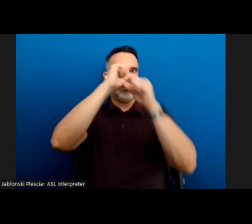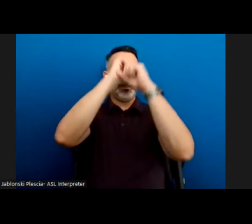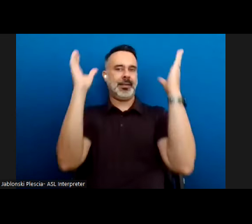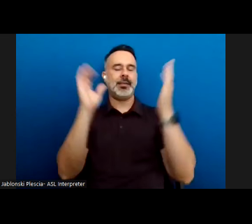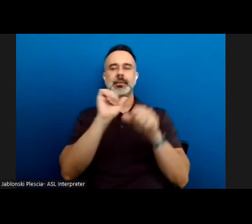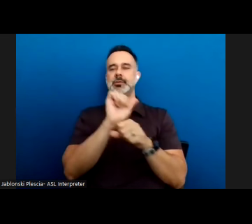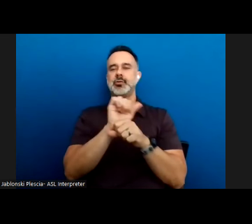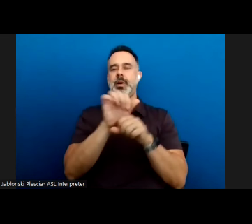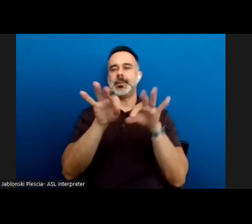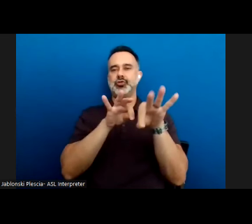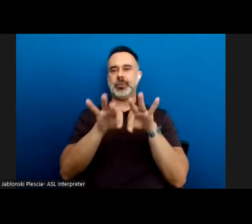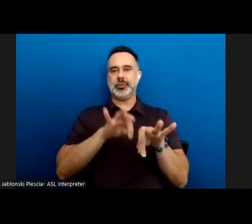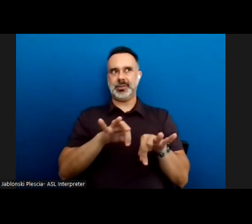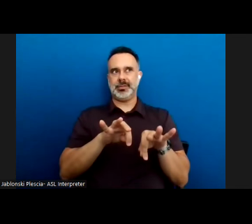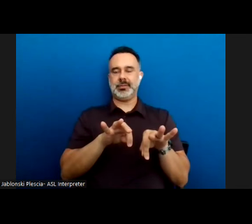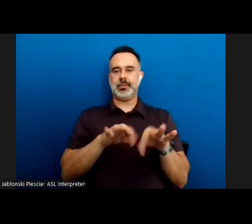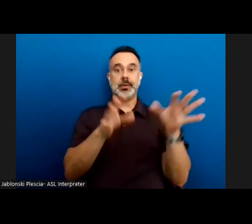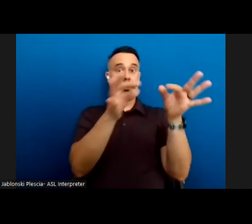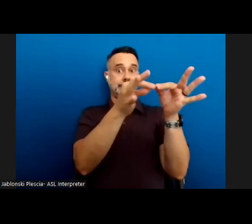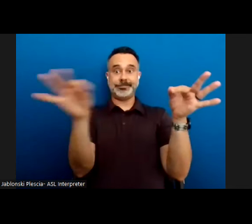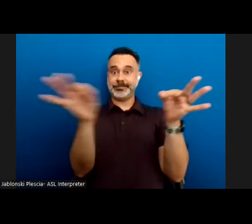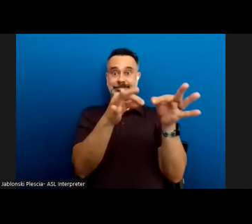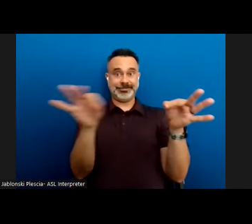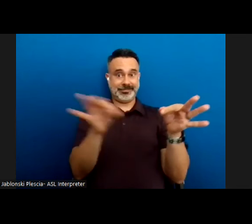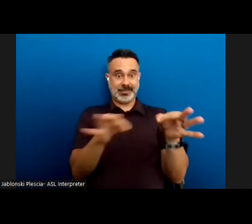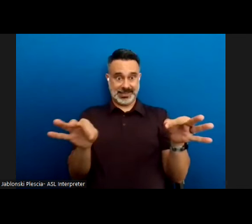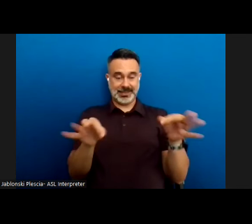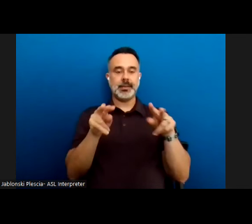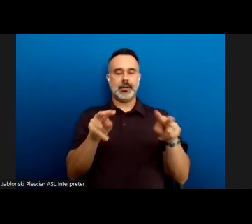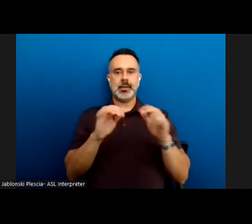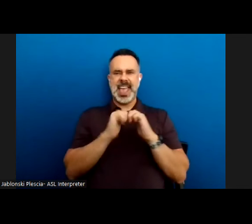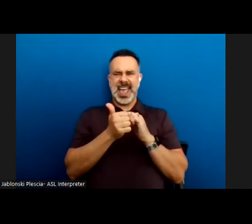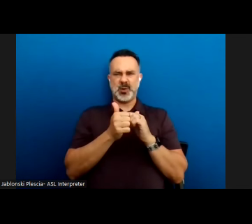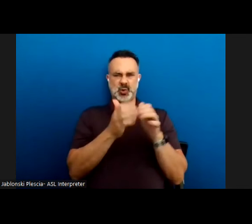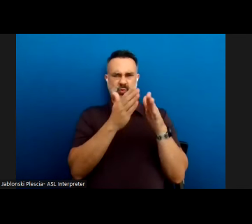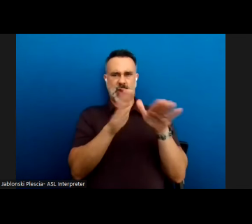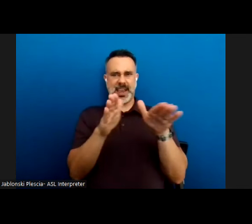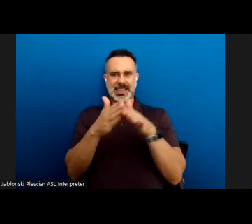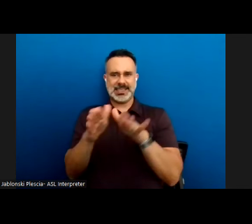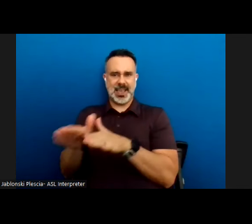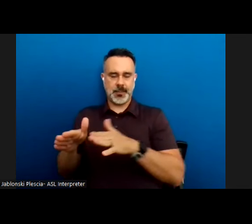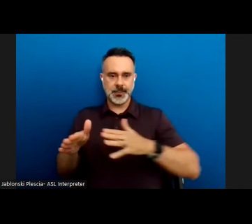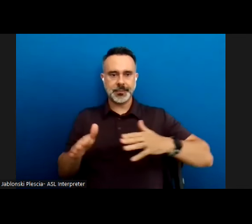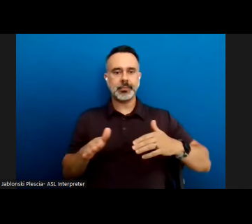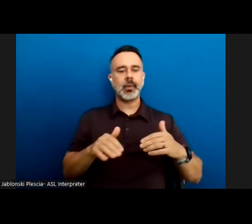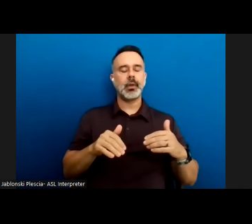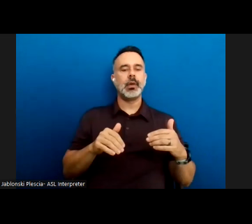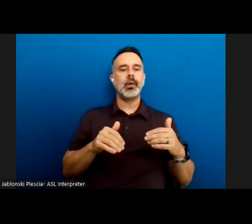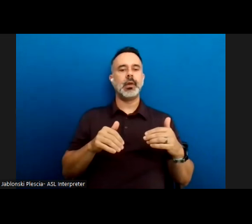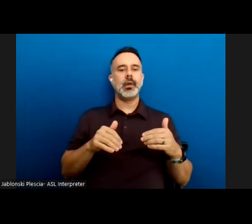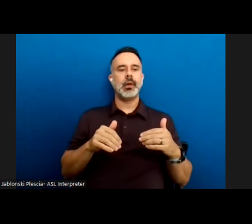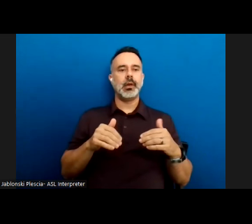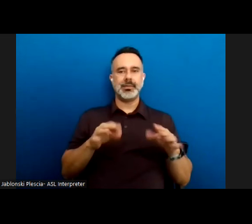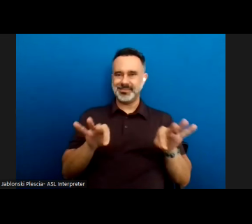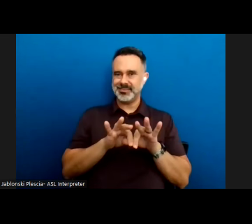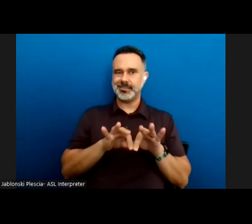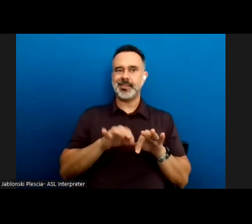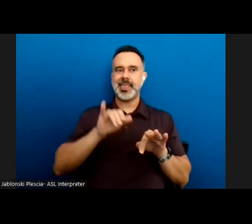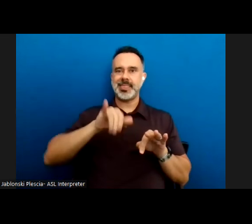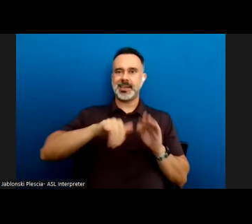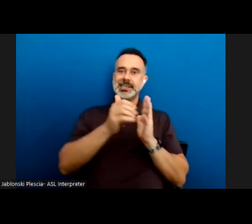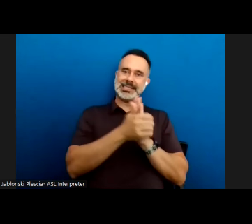being able to break it down, right? They might think about, okay, here's the job description, but understanding these are the skills